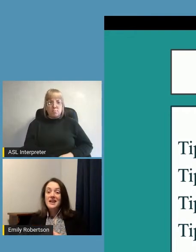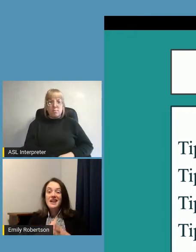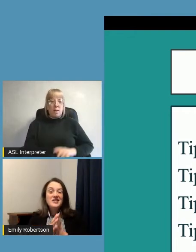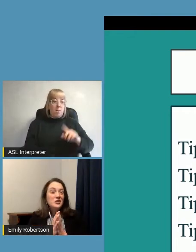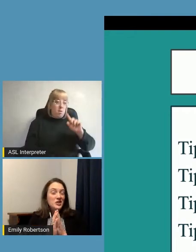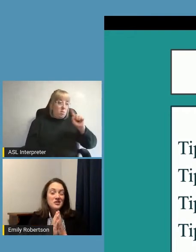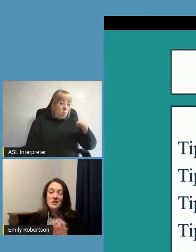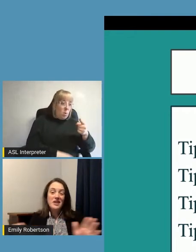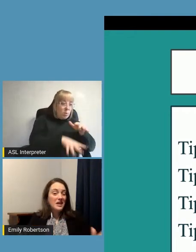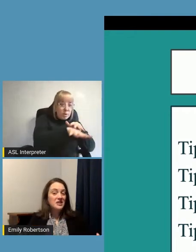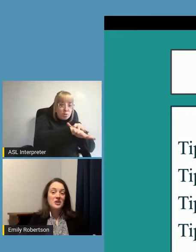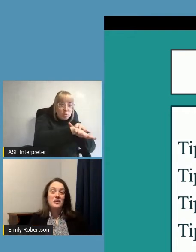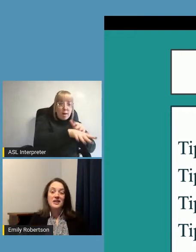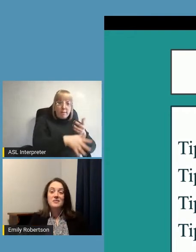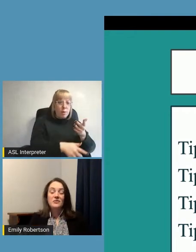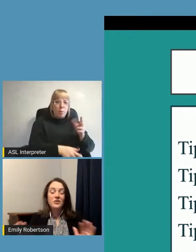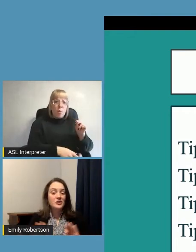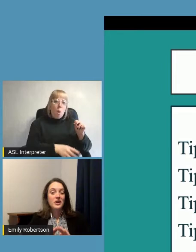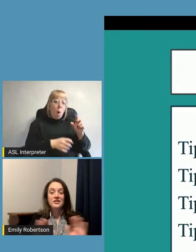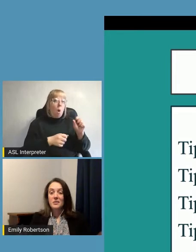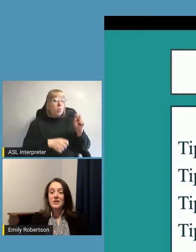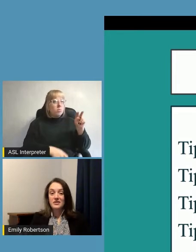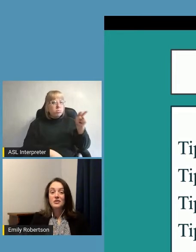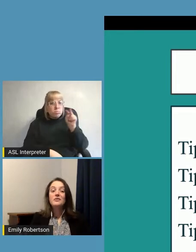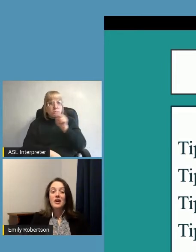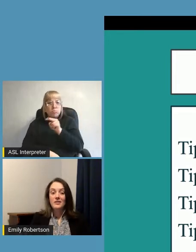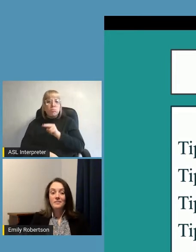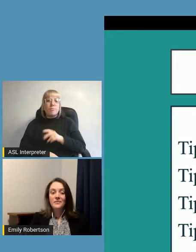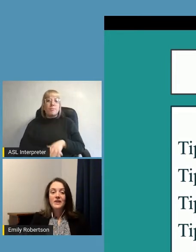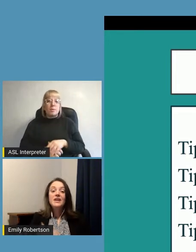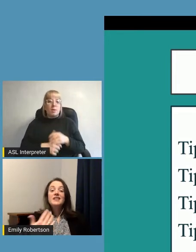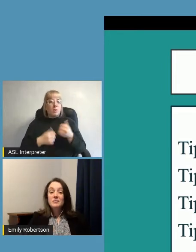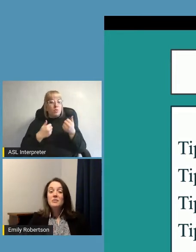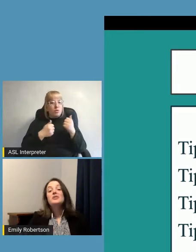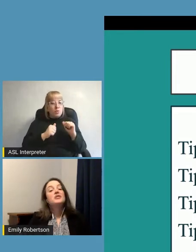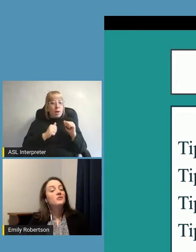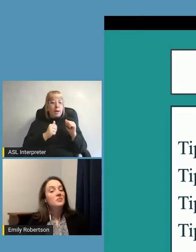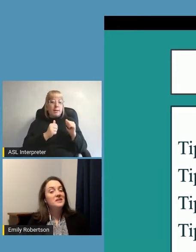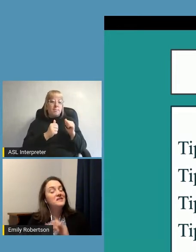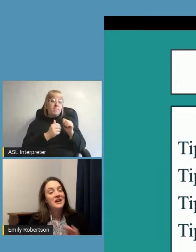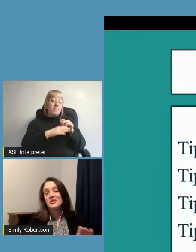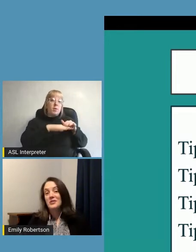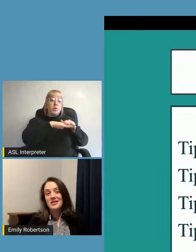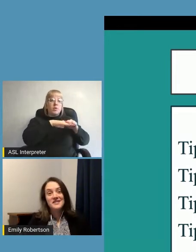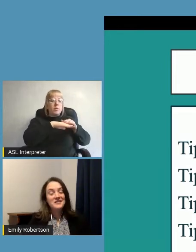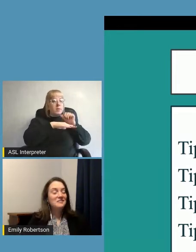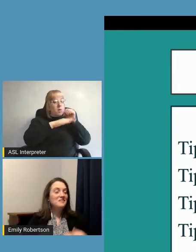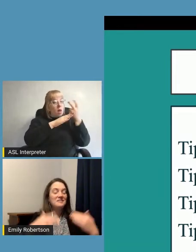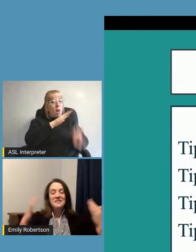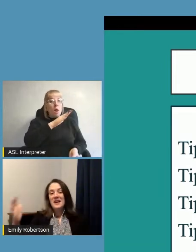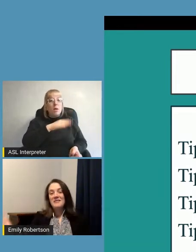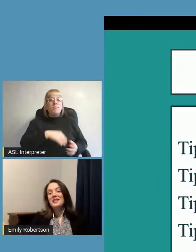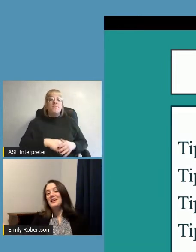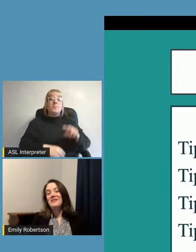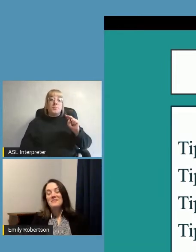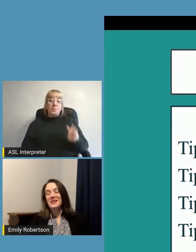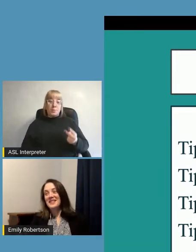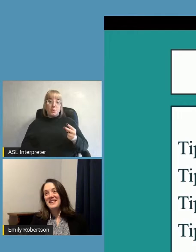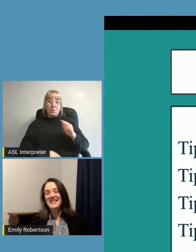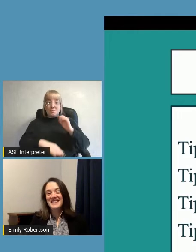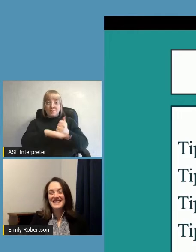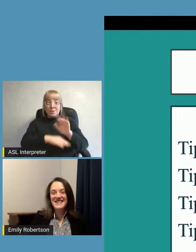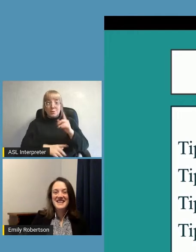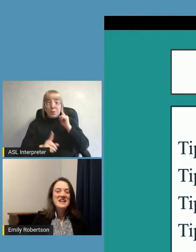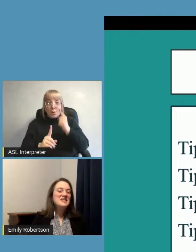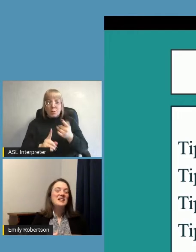sources. And so you're just sort of getting to know things before you try to jump in too far. Tip number 2 would be set your goals. I feel like I've